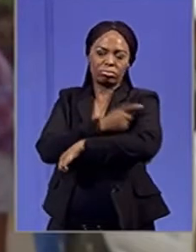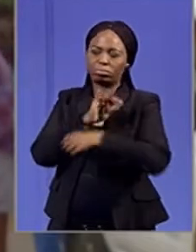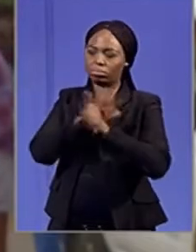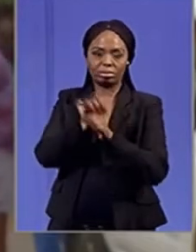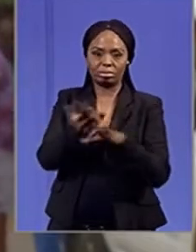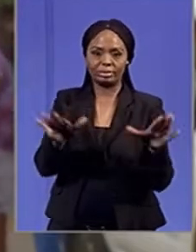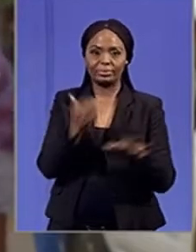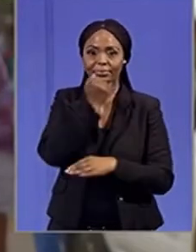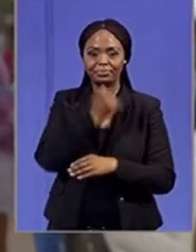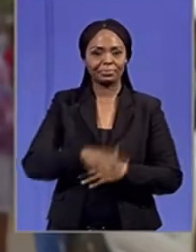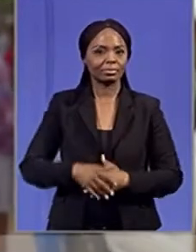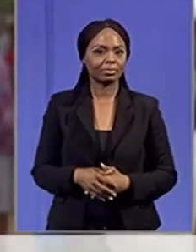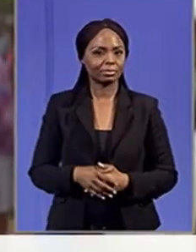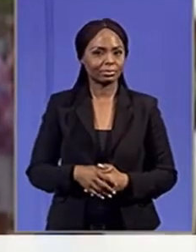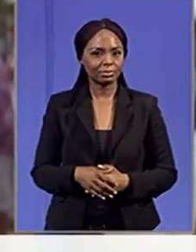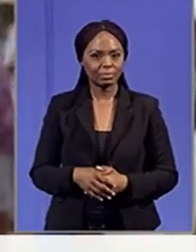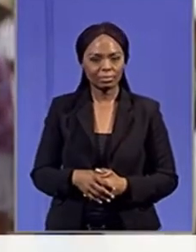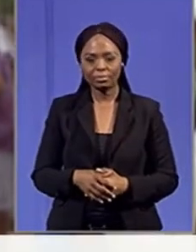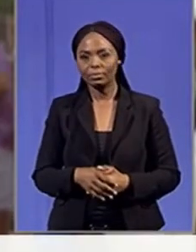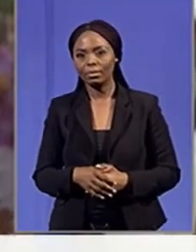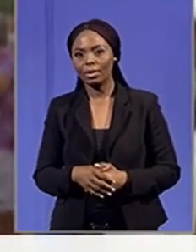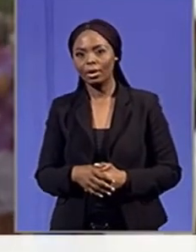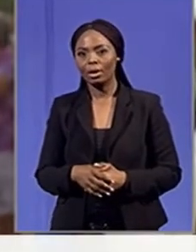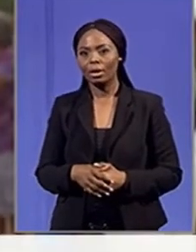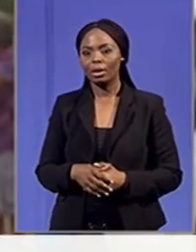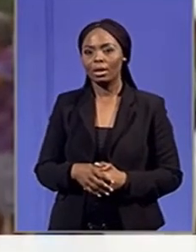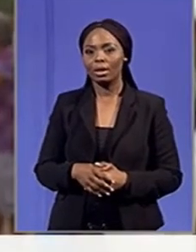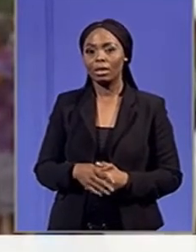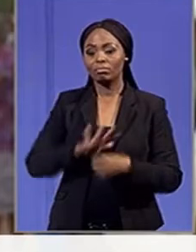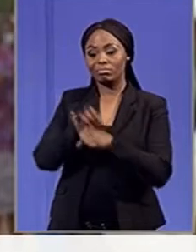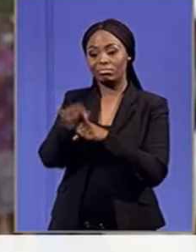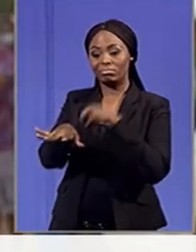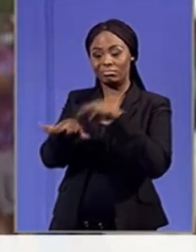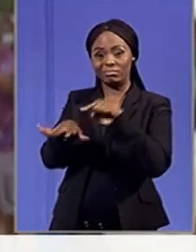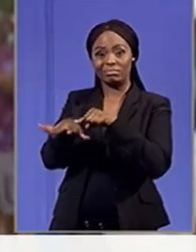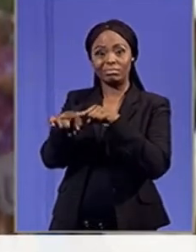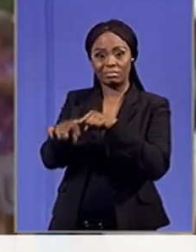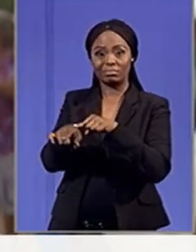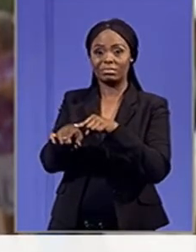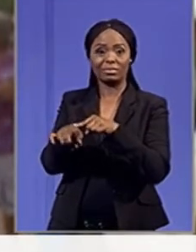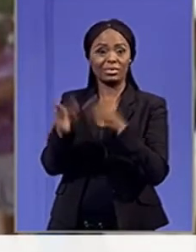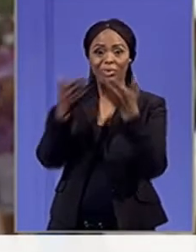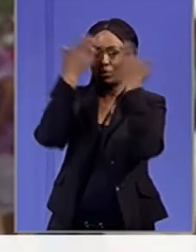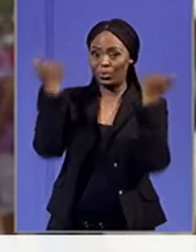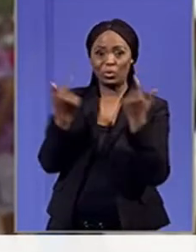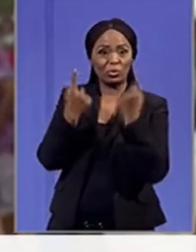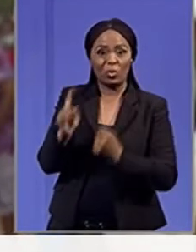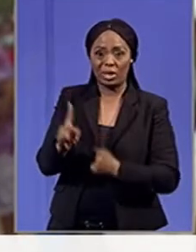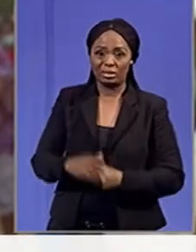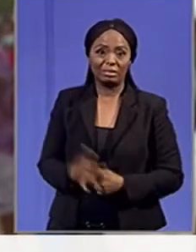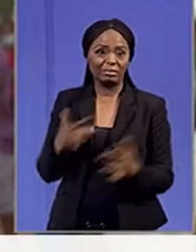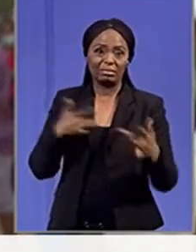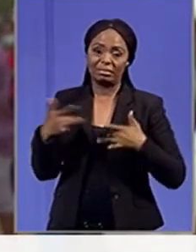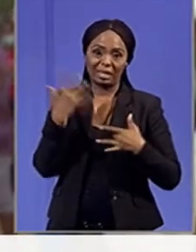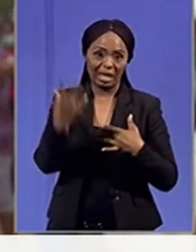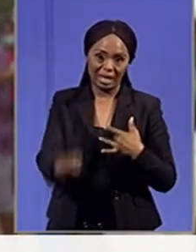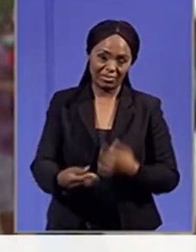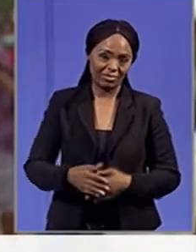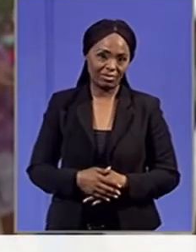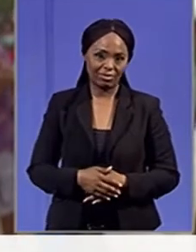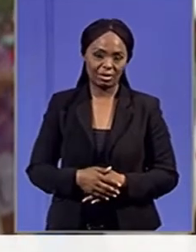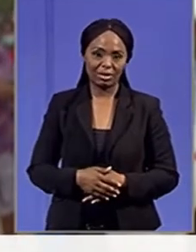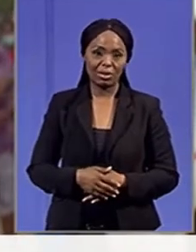The reason for that is because of this new variant. Don't know what is going to do, especially now during